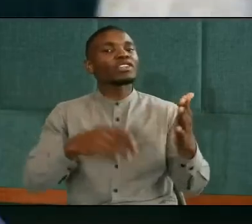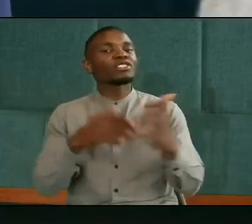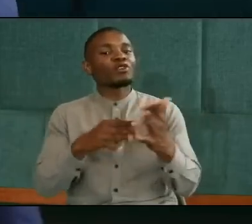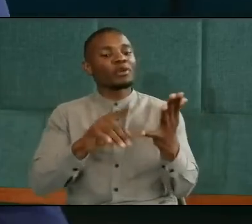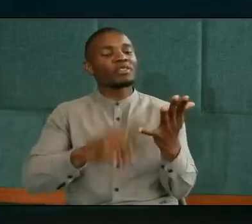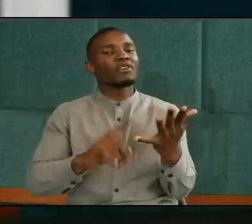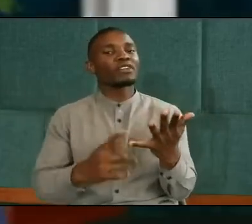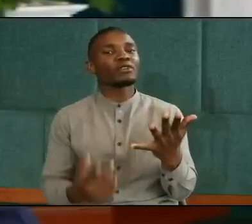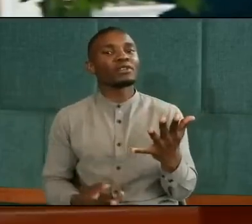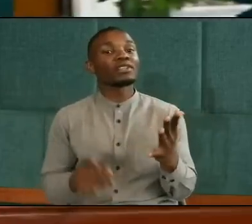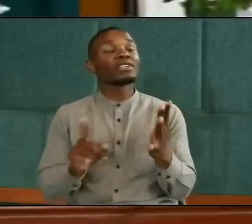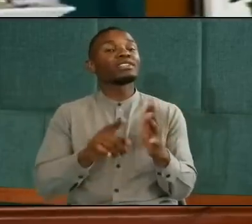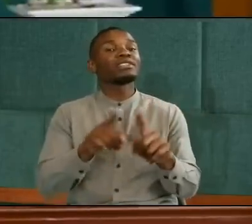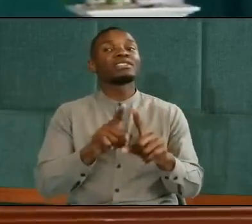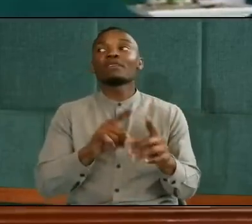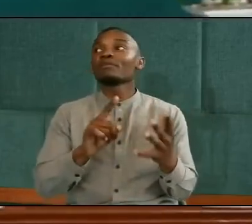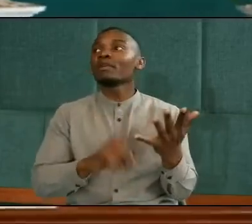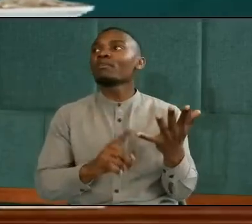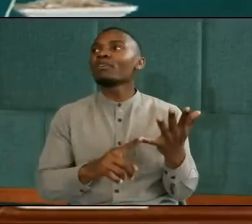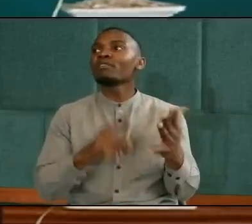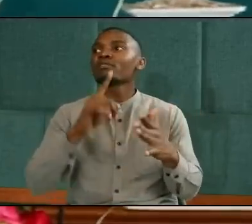And what's the last one?